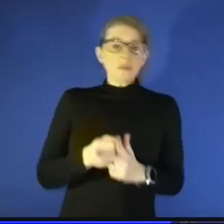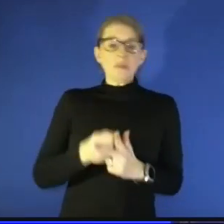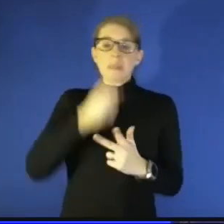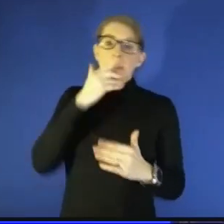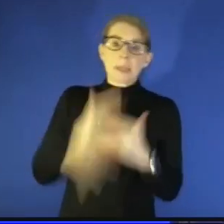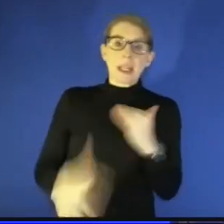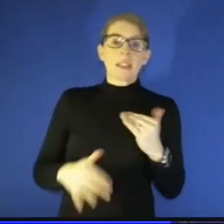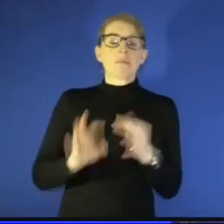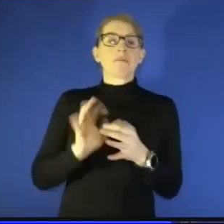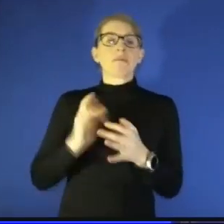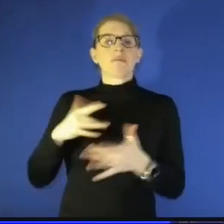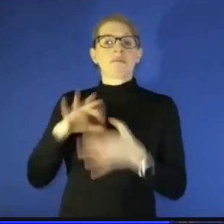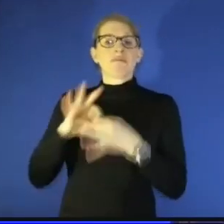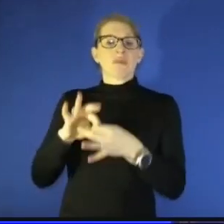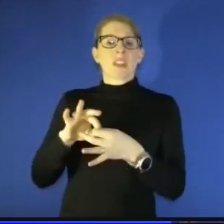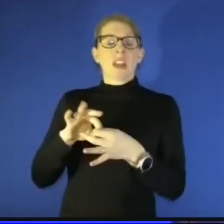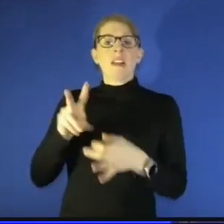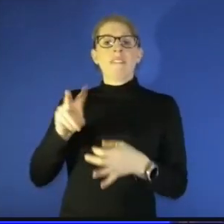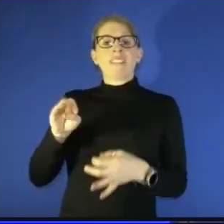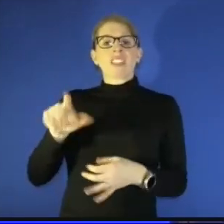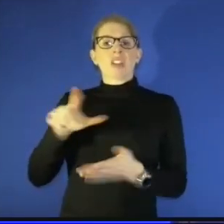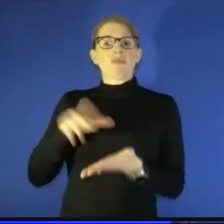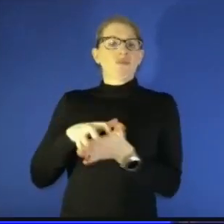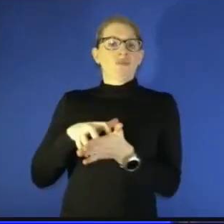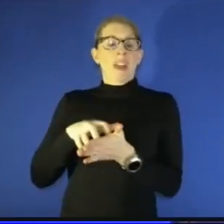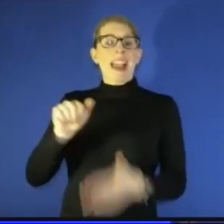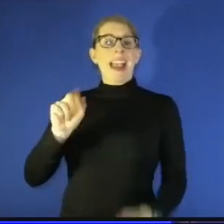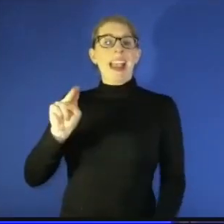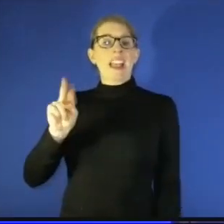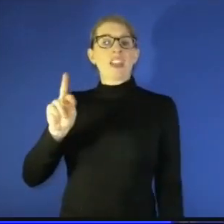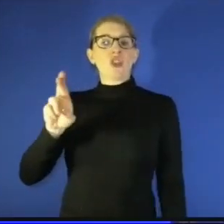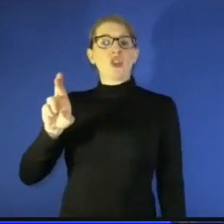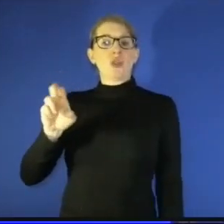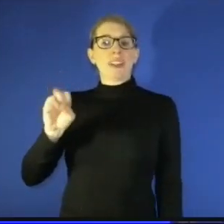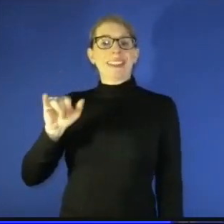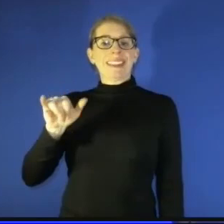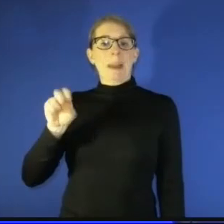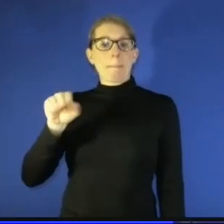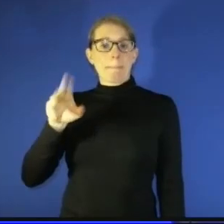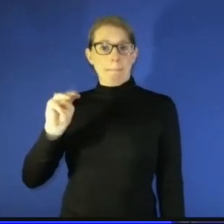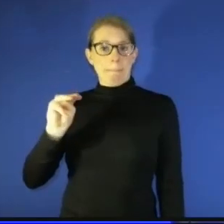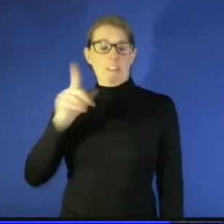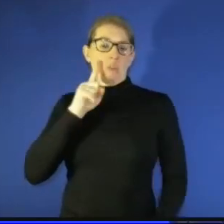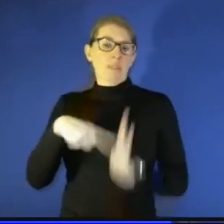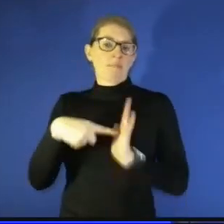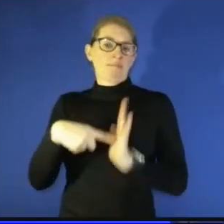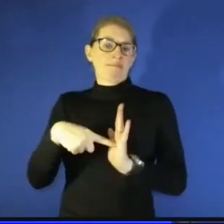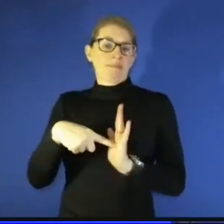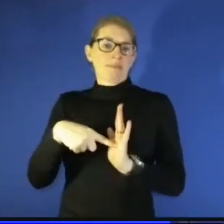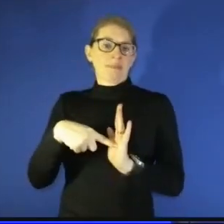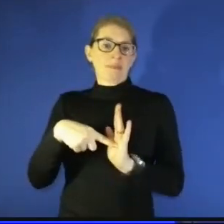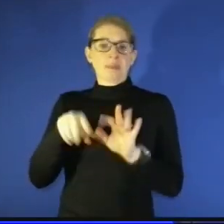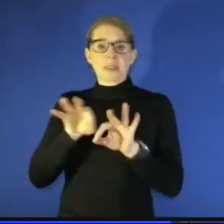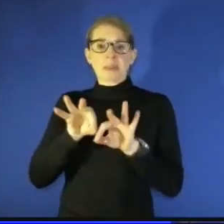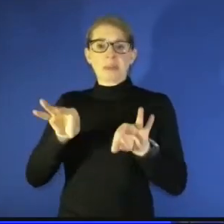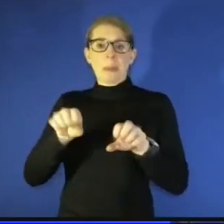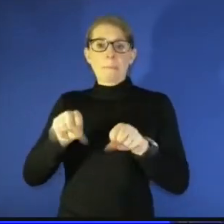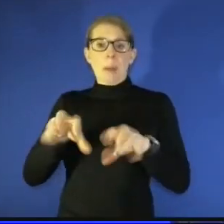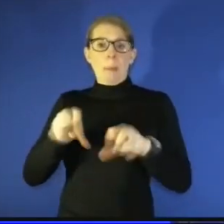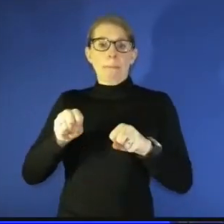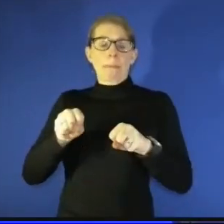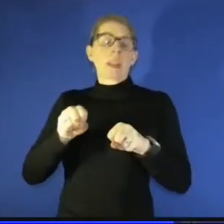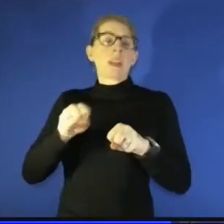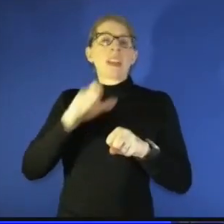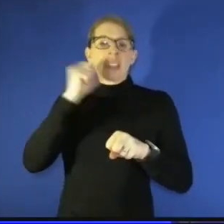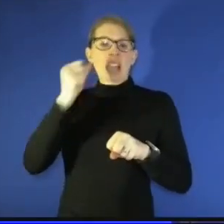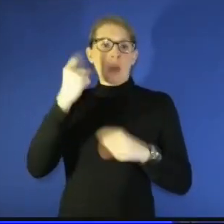to a weakness in the blood vessel, an aneurysm, for example. And there is no mystery related to this. You won't be wondering, did I have